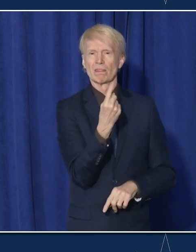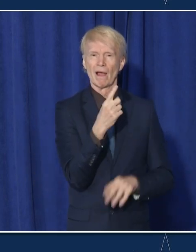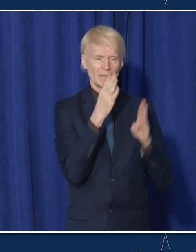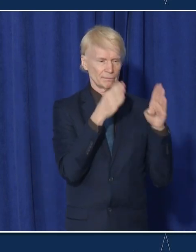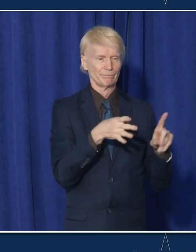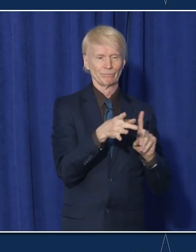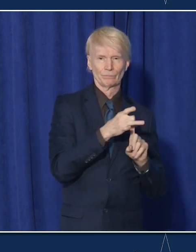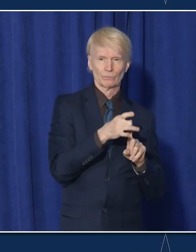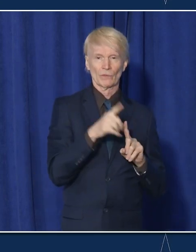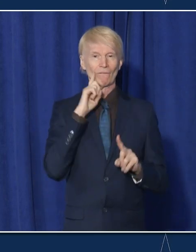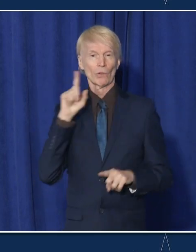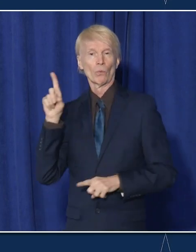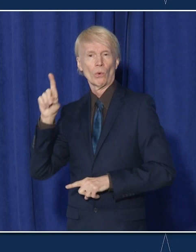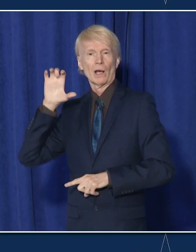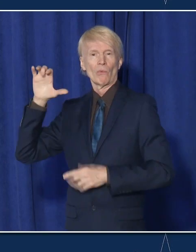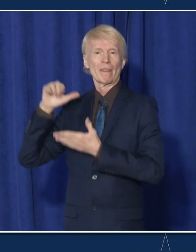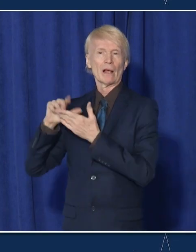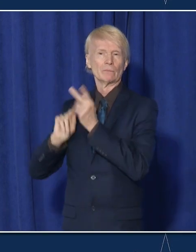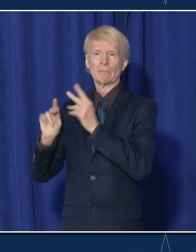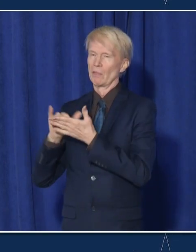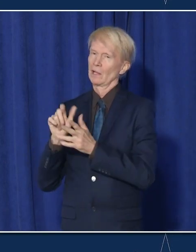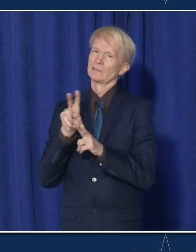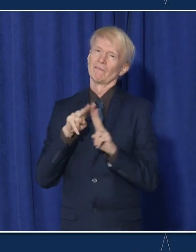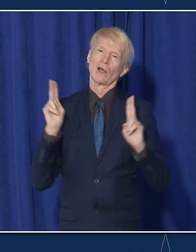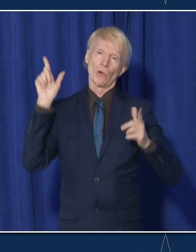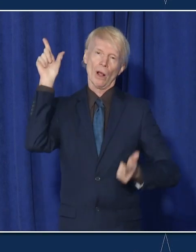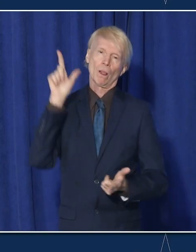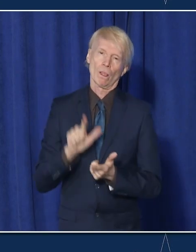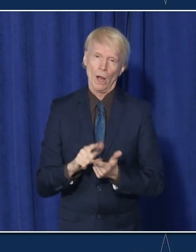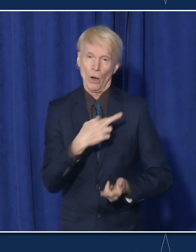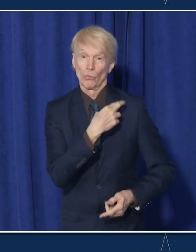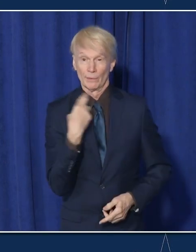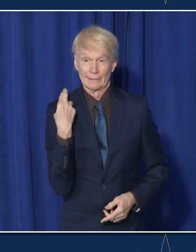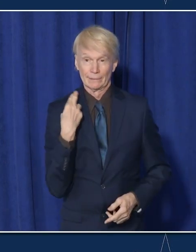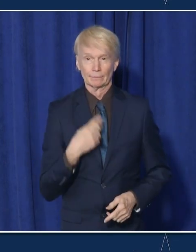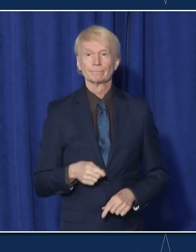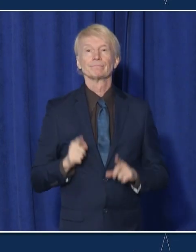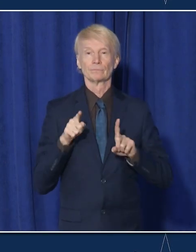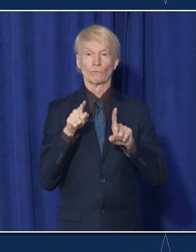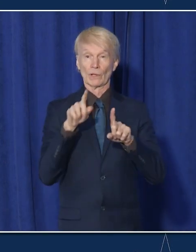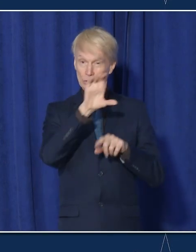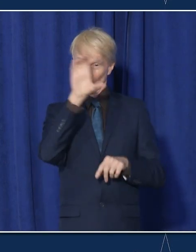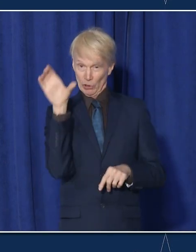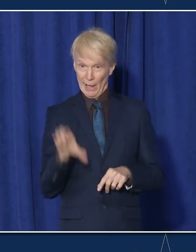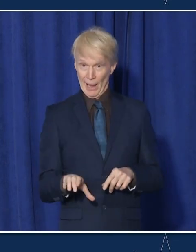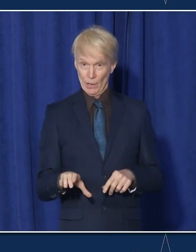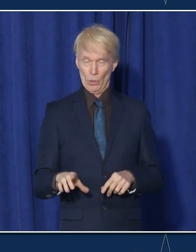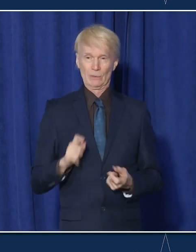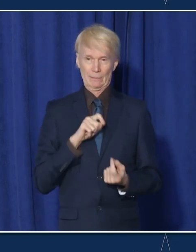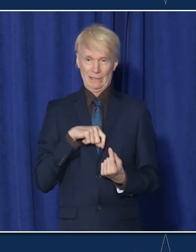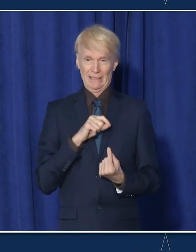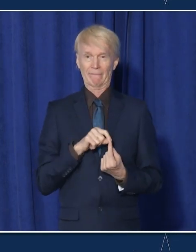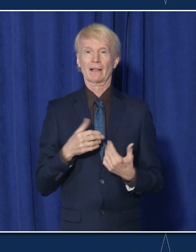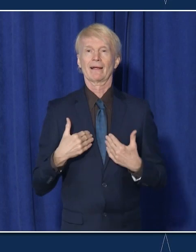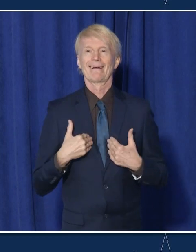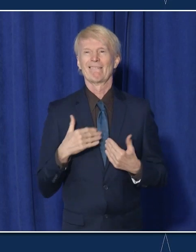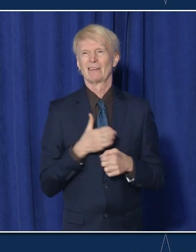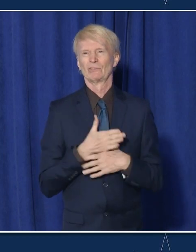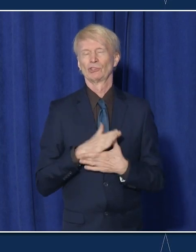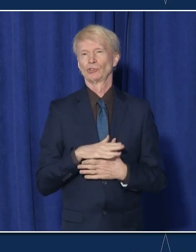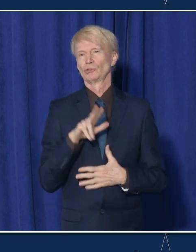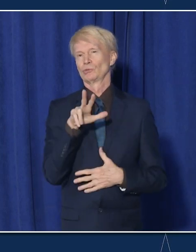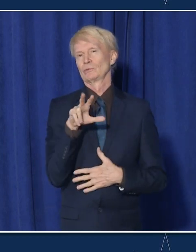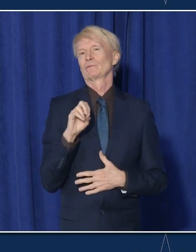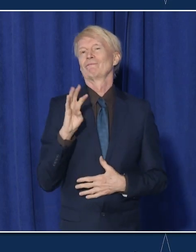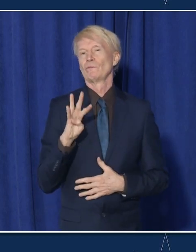per day at a very, very low risk level. In Chicago specifically, we are averaging now 304